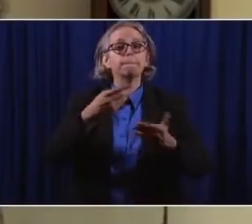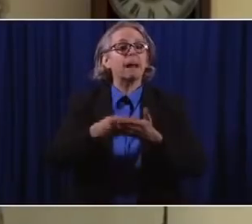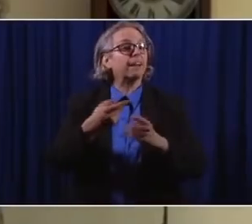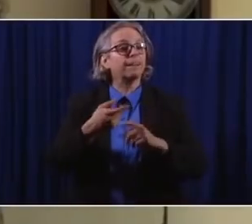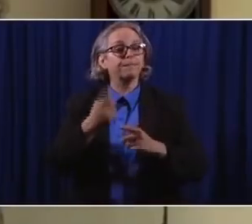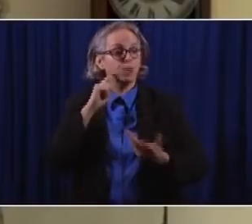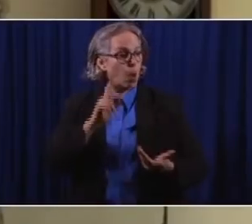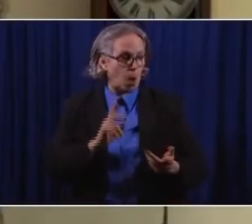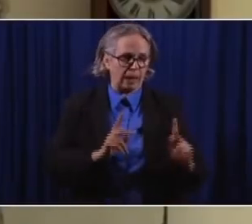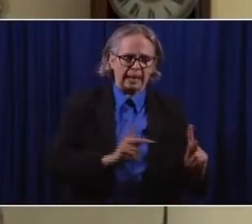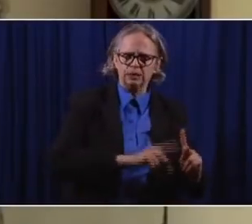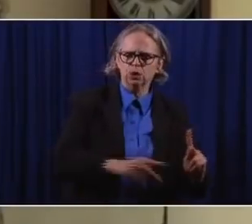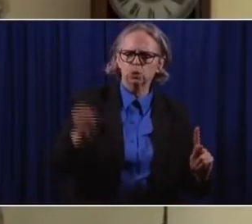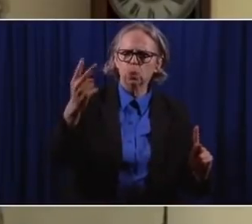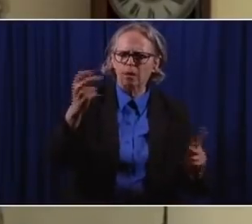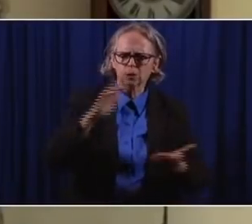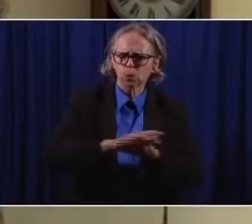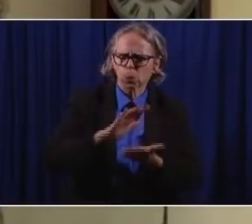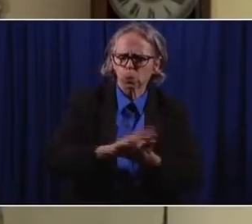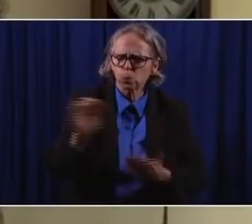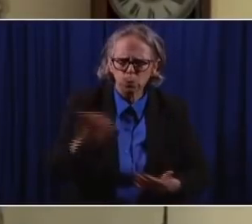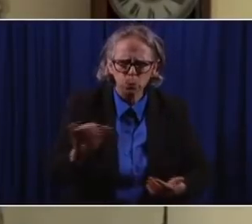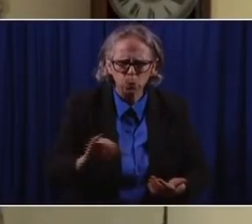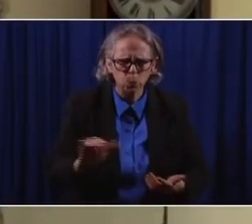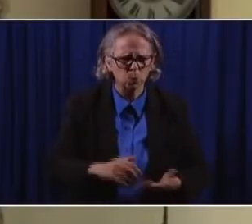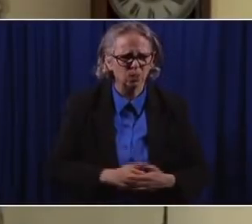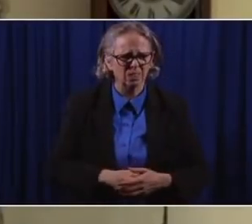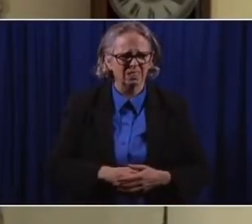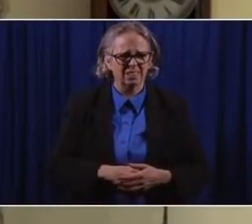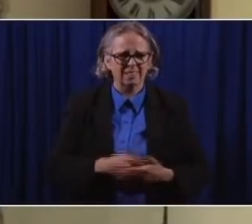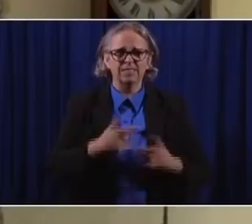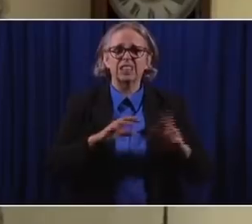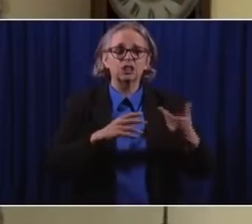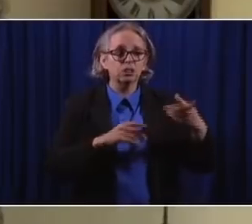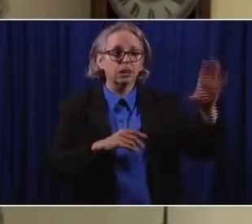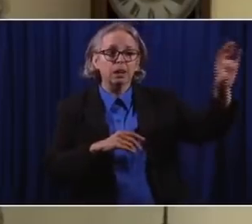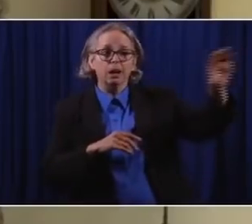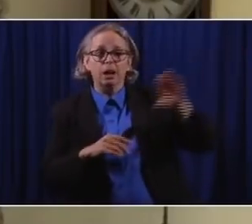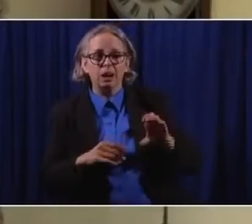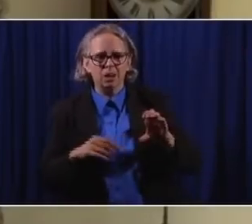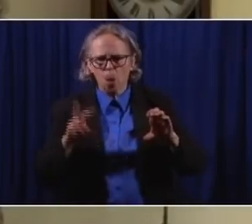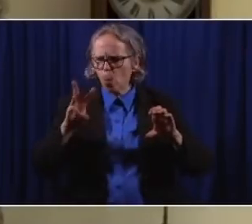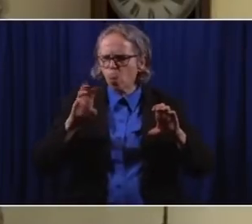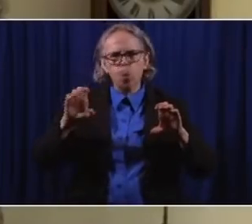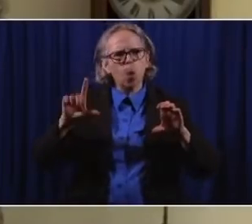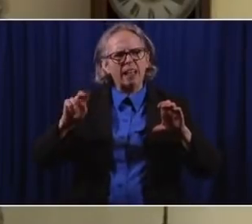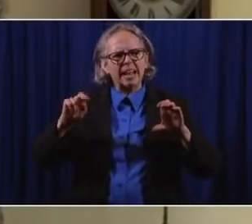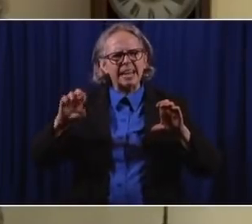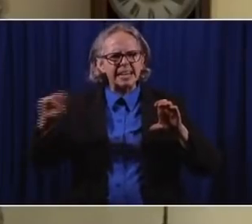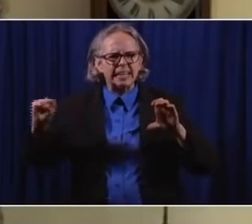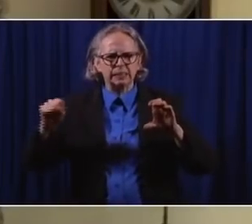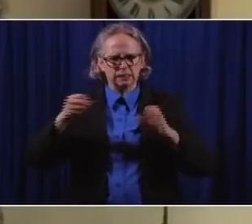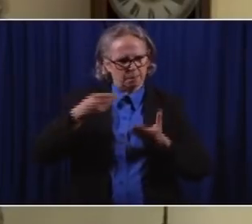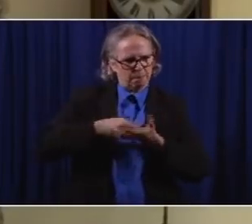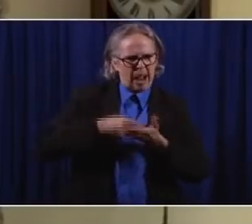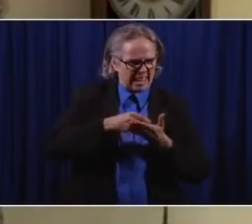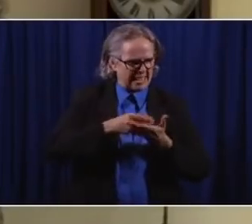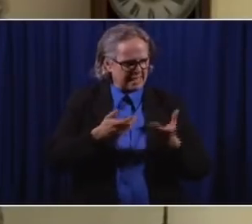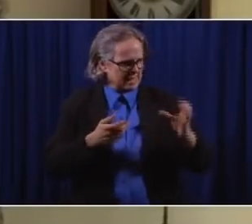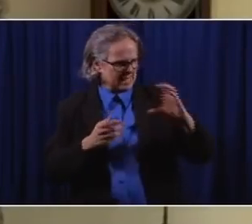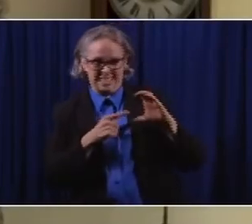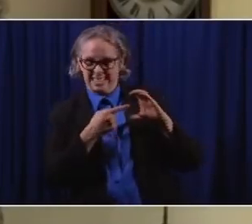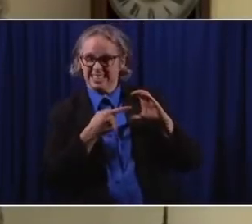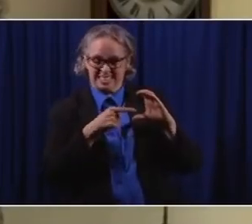already are receiving wellness funds, and I've seen what some of the schools have done with it, and it's